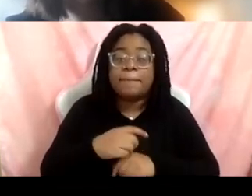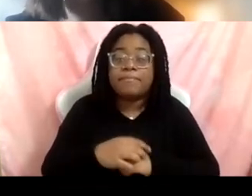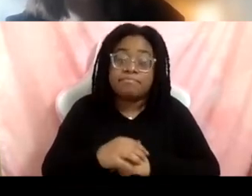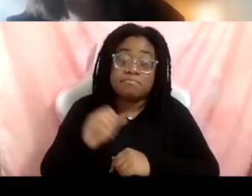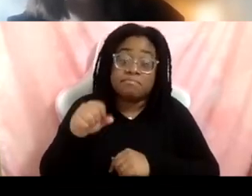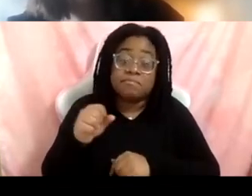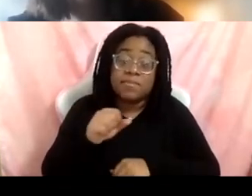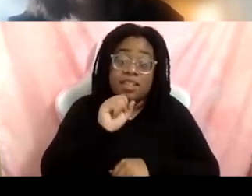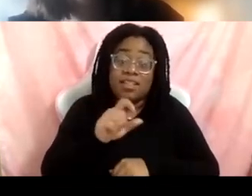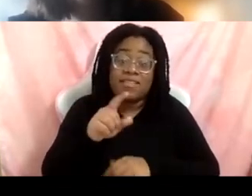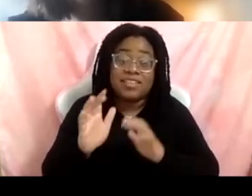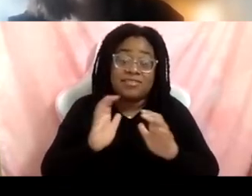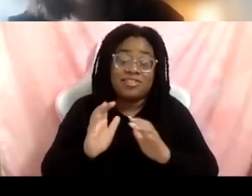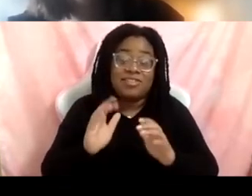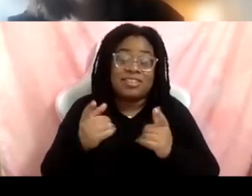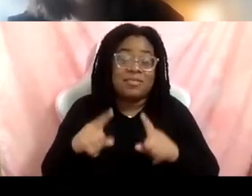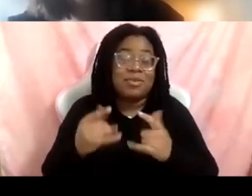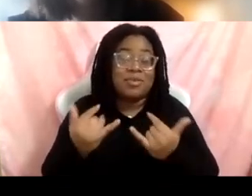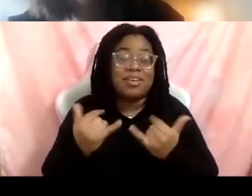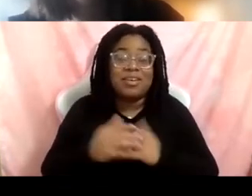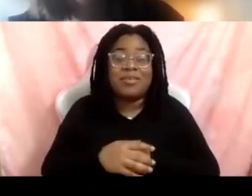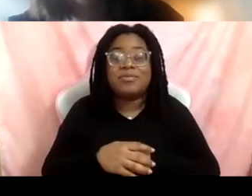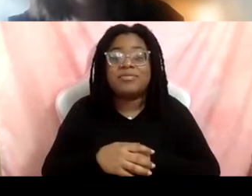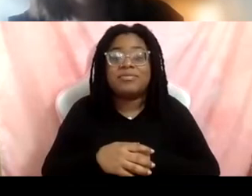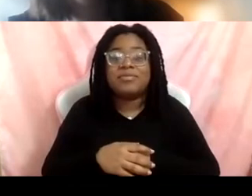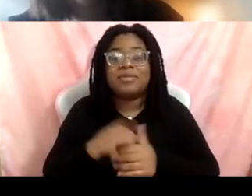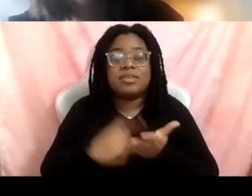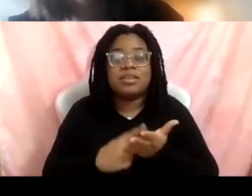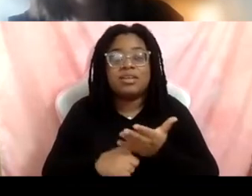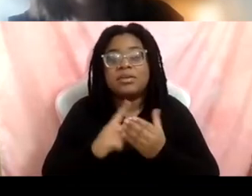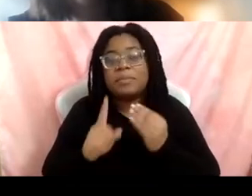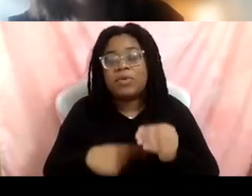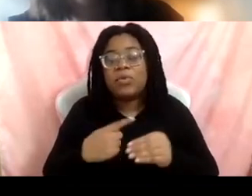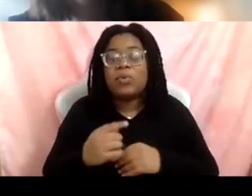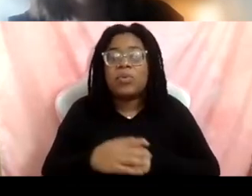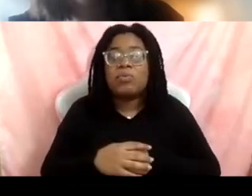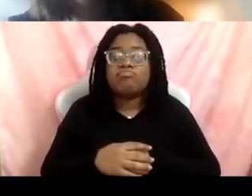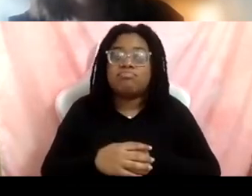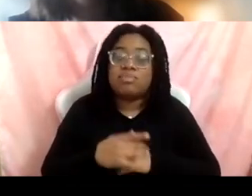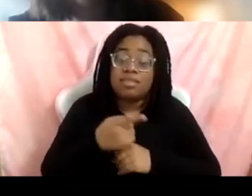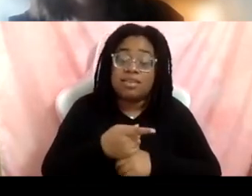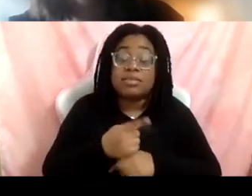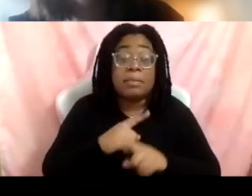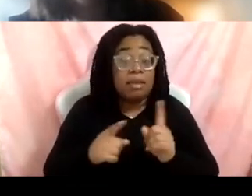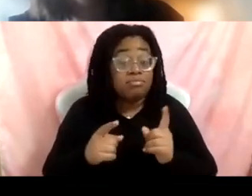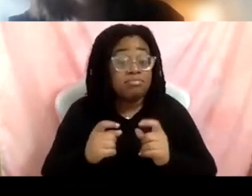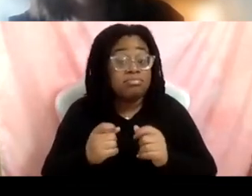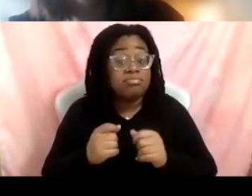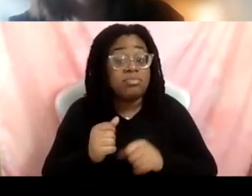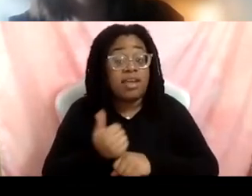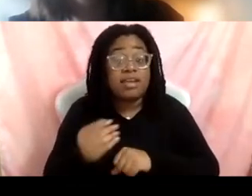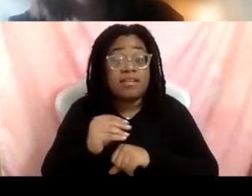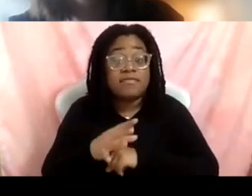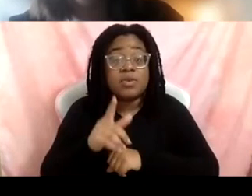I love this conversation that's happening right now. We've talked a little bit about this, but any advice for people who are